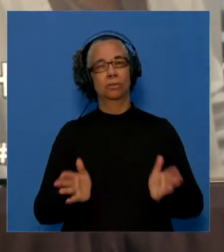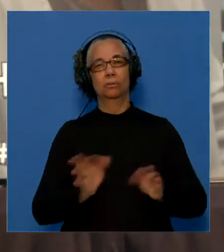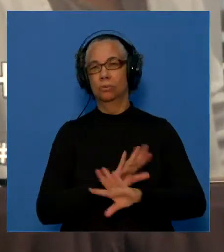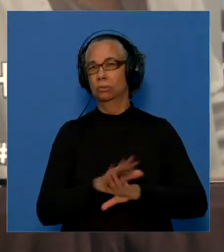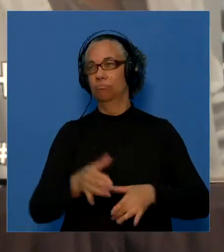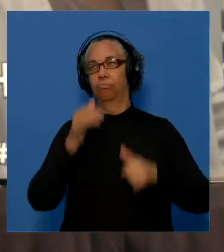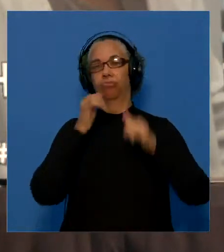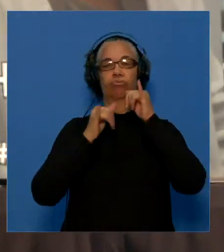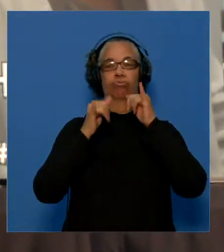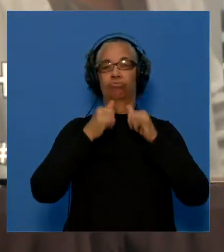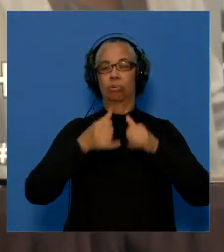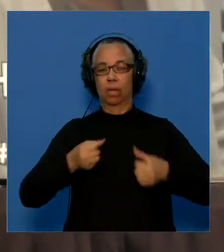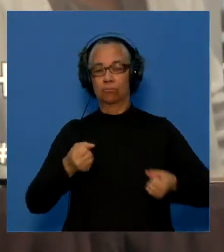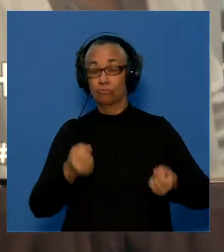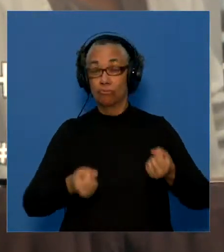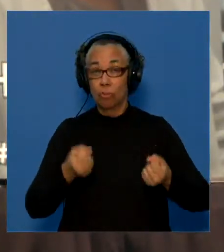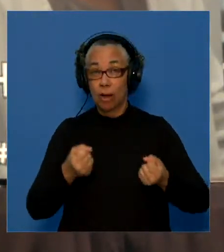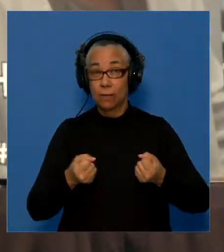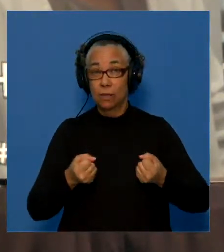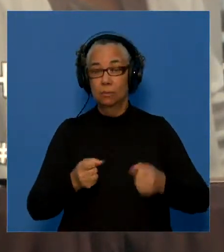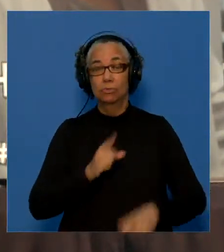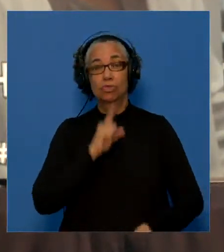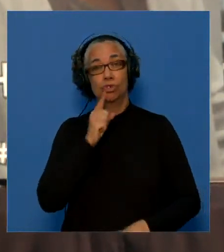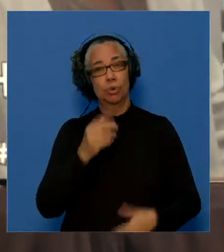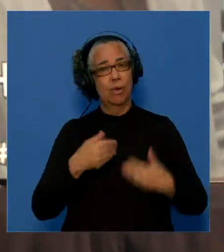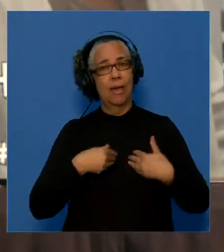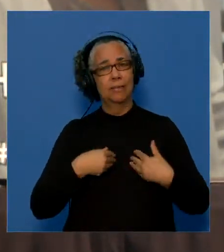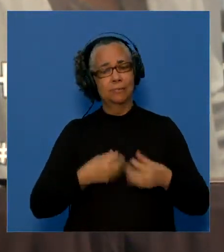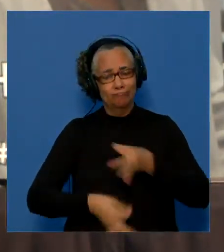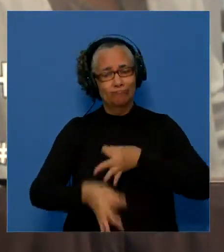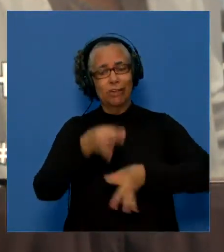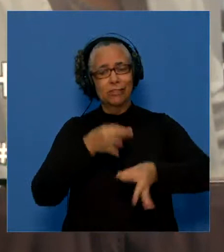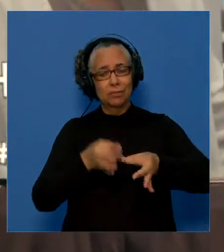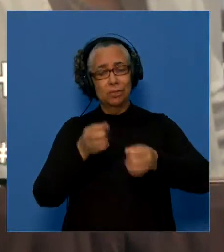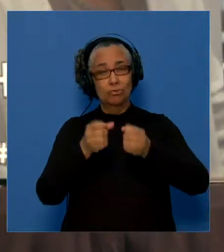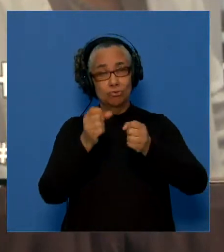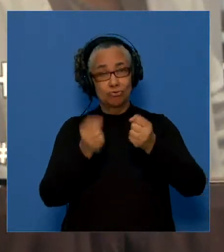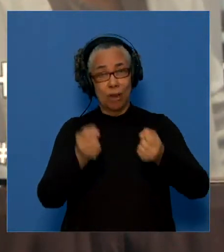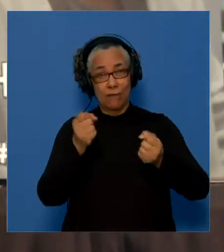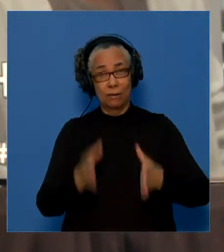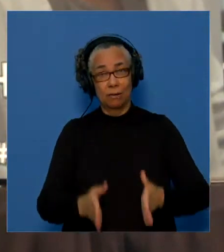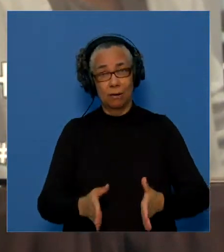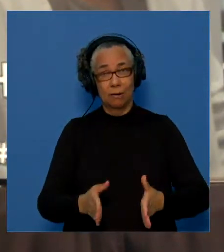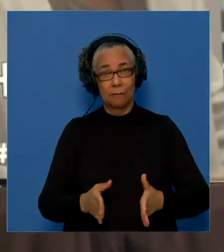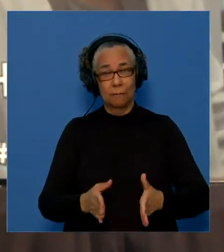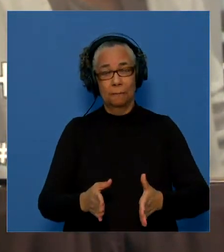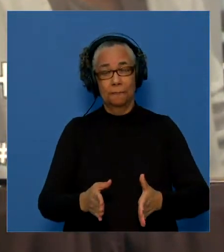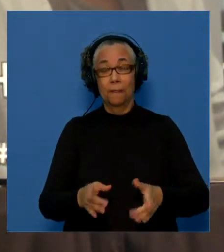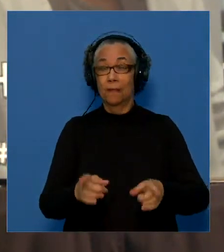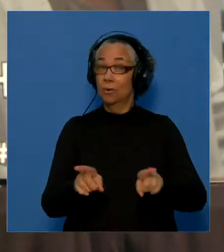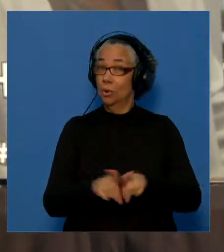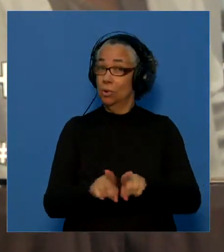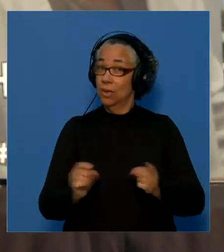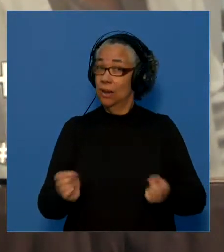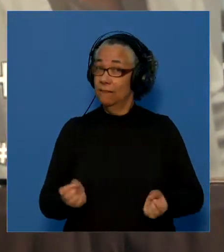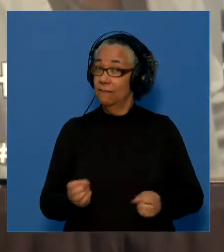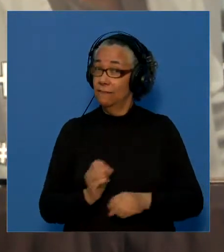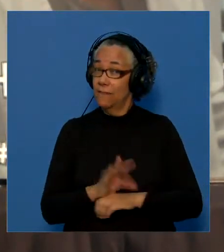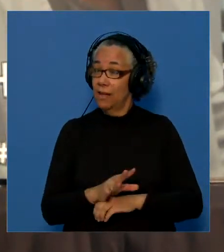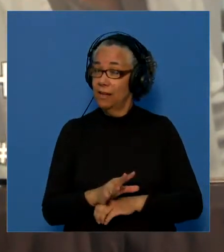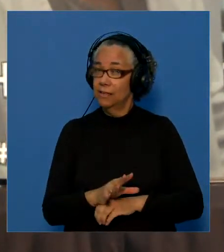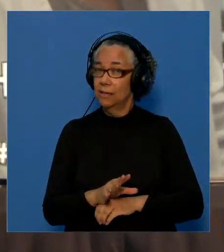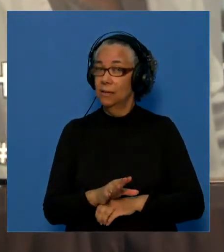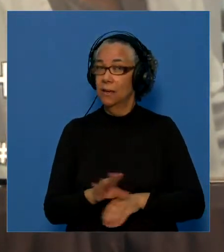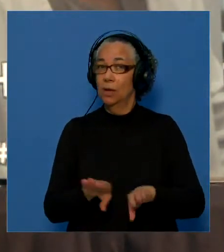drive, and make sure you have a designated driver. Also, I can advise that the Bermuda